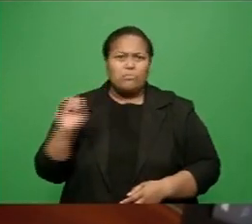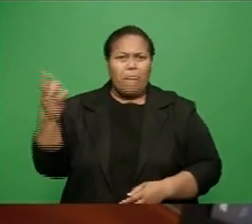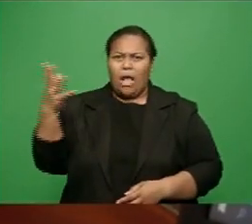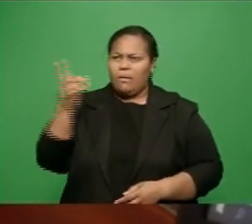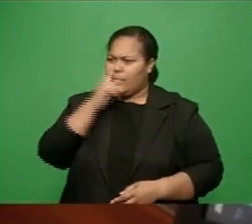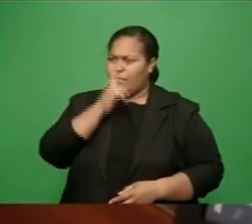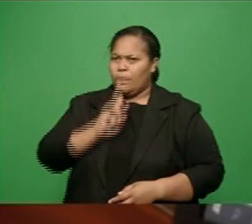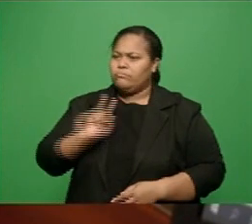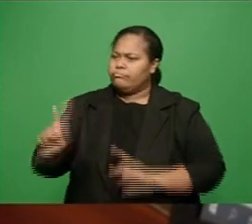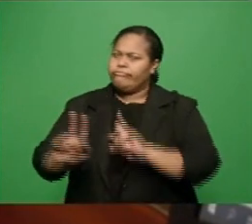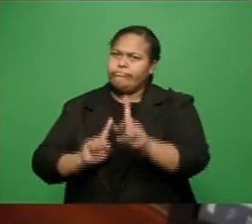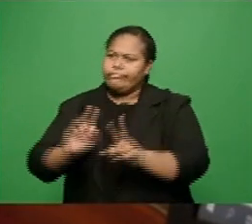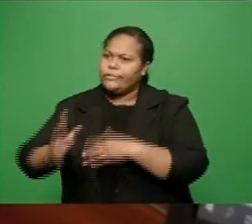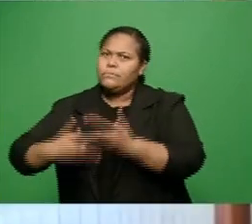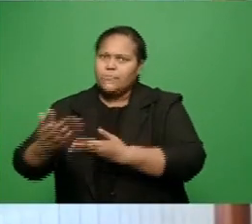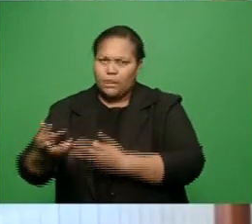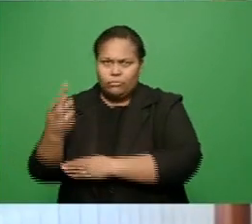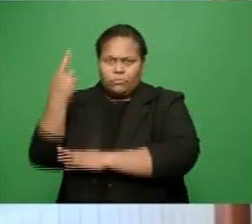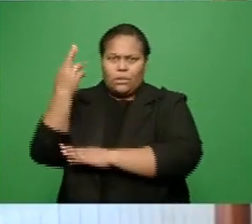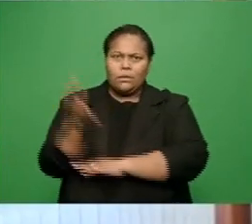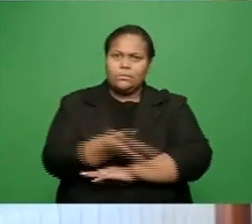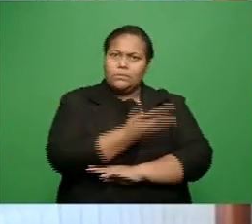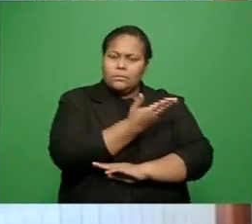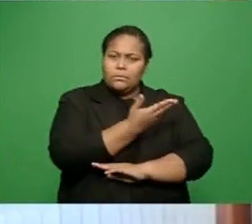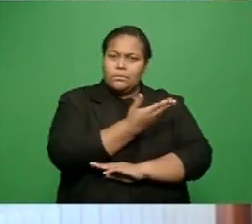tactics. There was another one that we had,